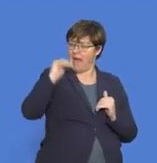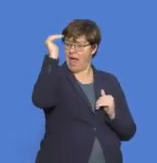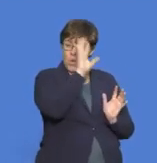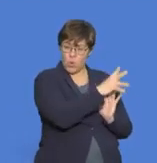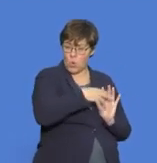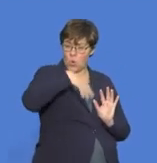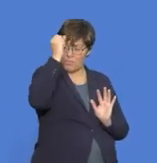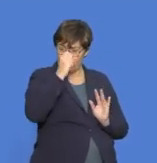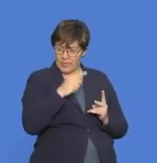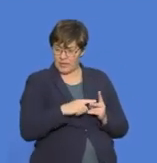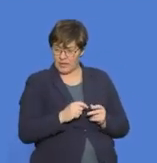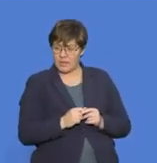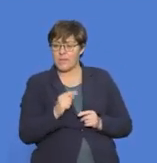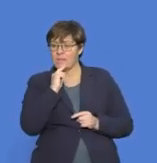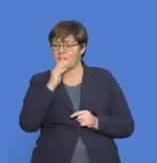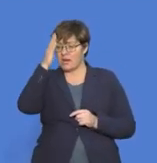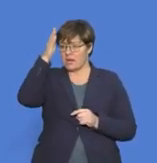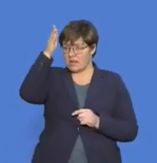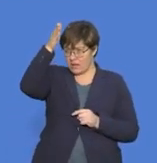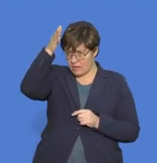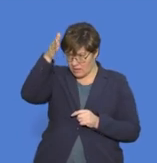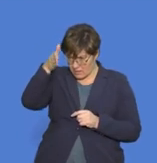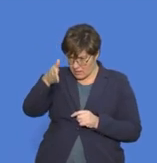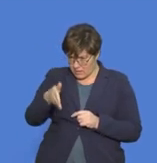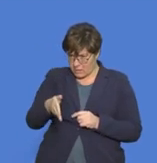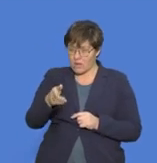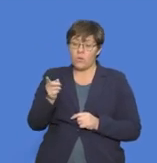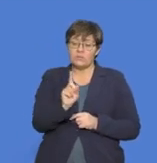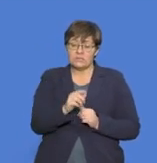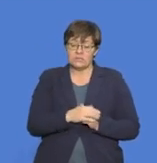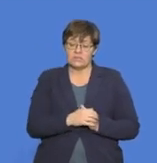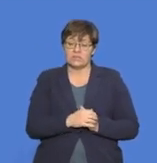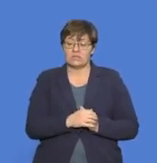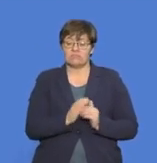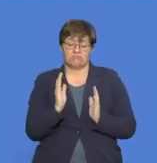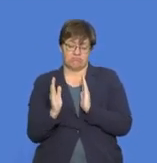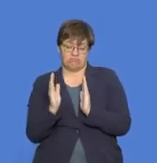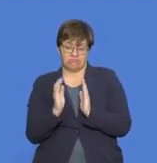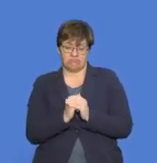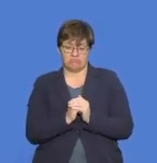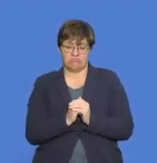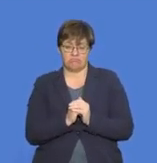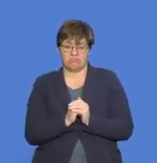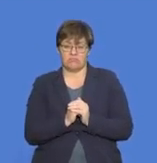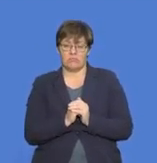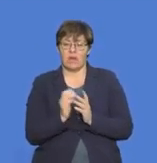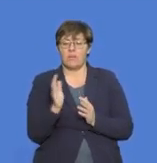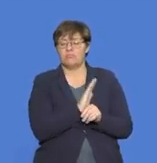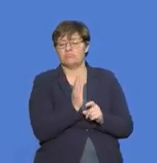rate, and that would be this point, which is here, between